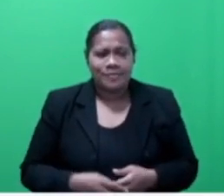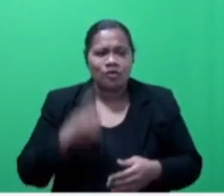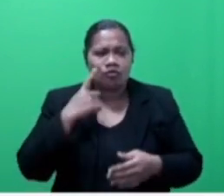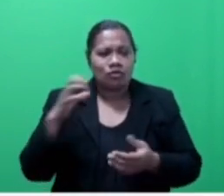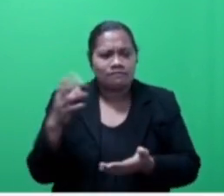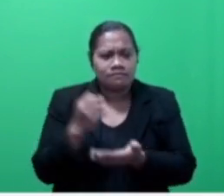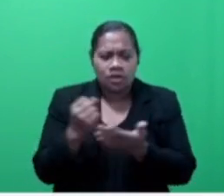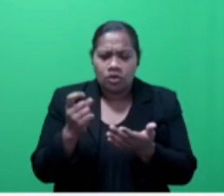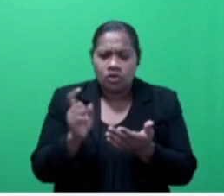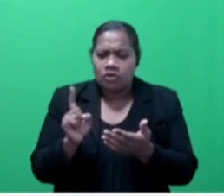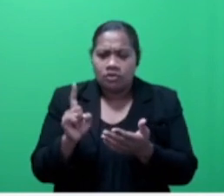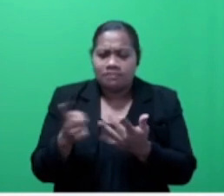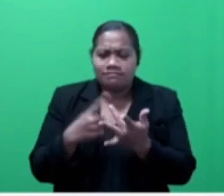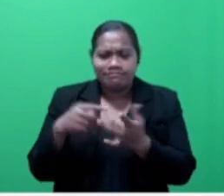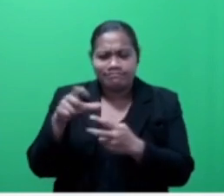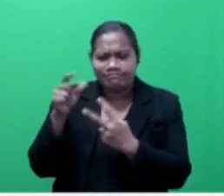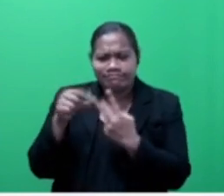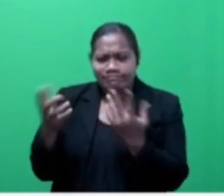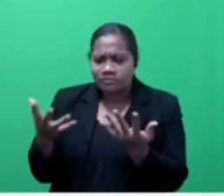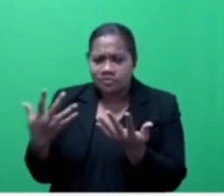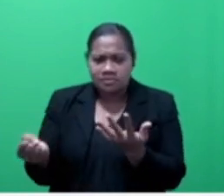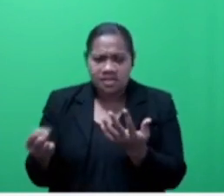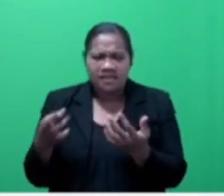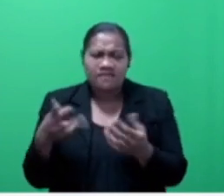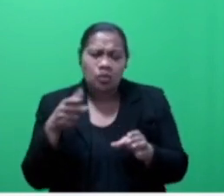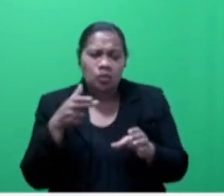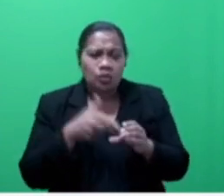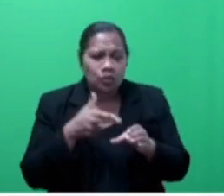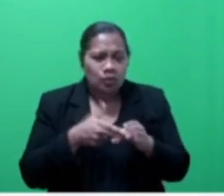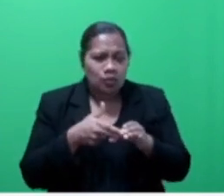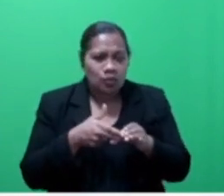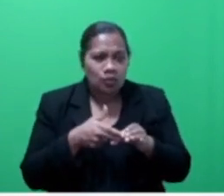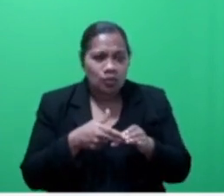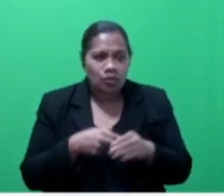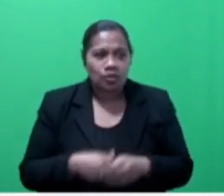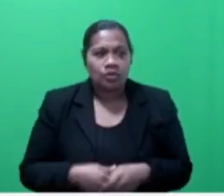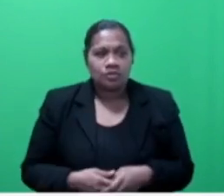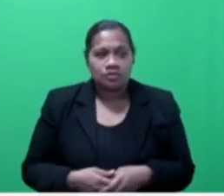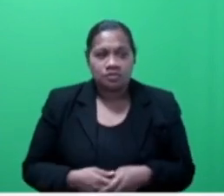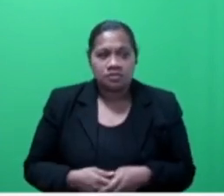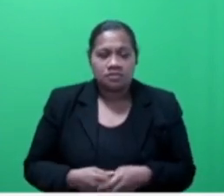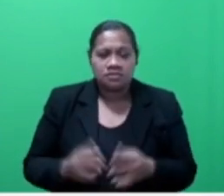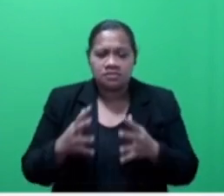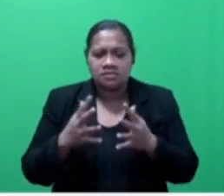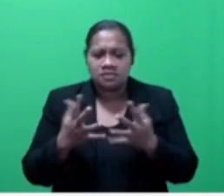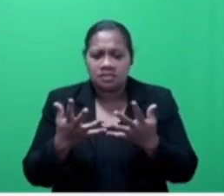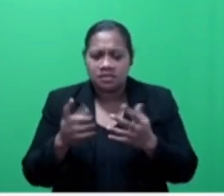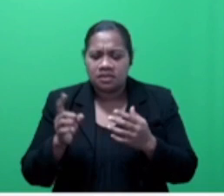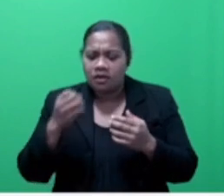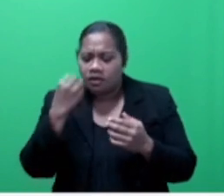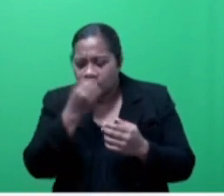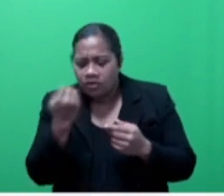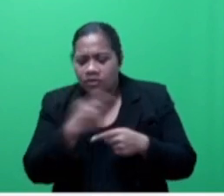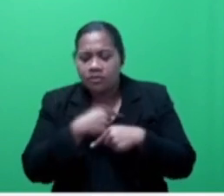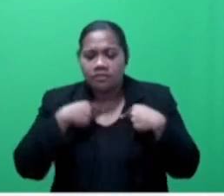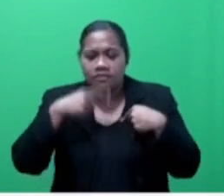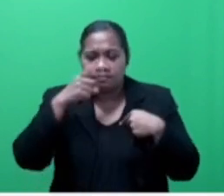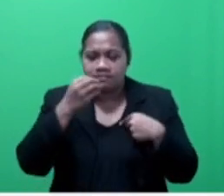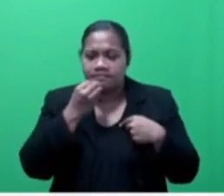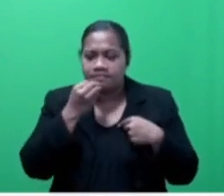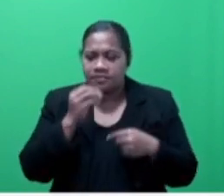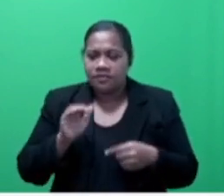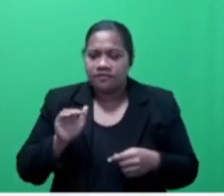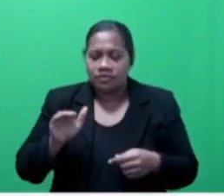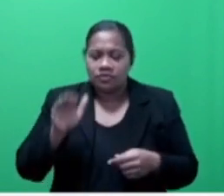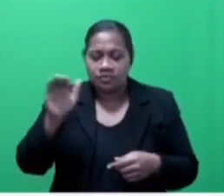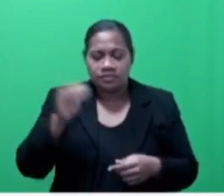alternative fuel, wheat, food that we can eat in the future? Particularly in fuel on solar,